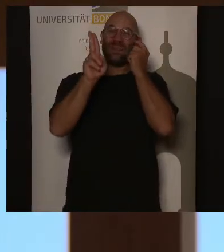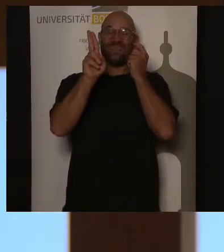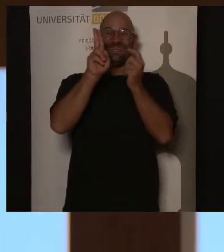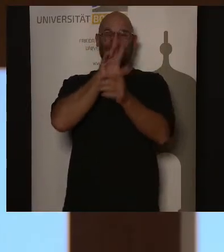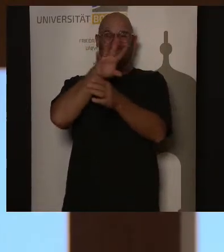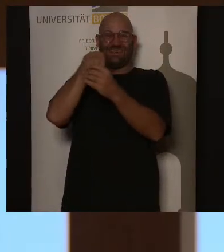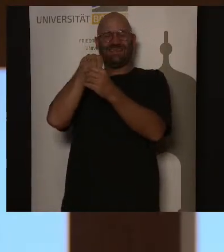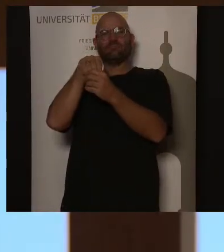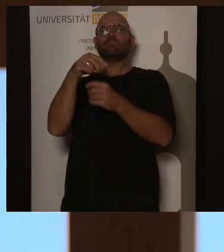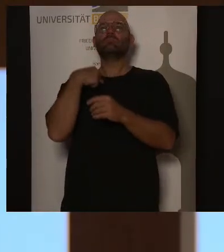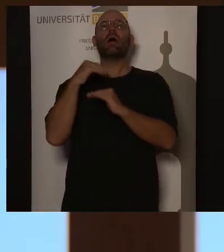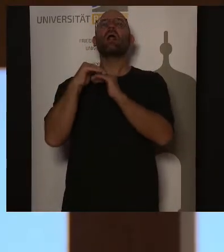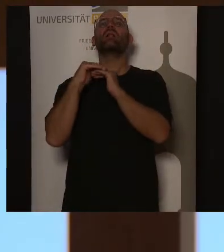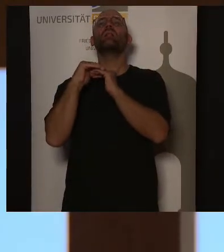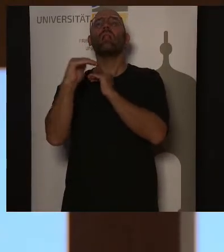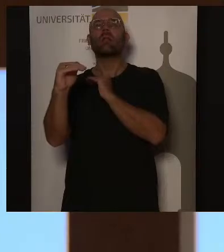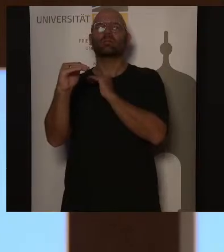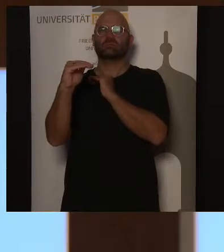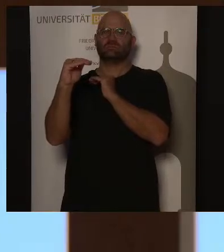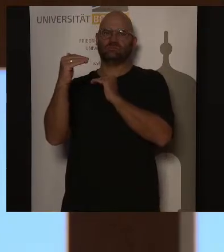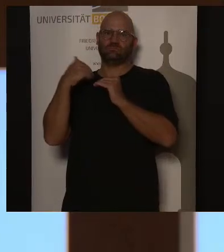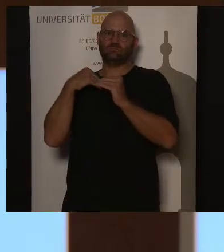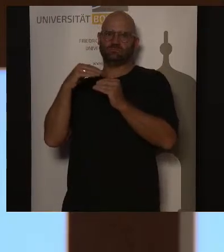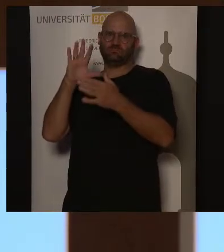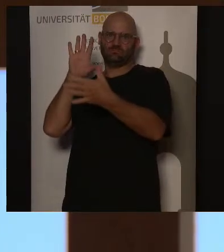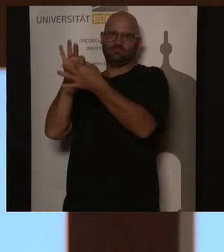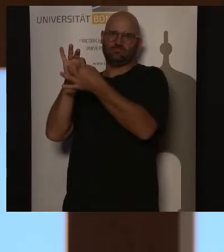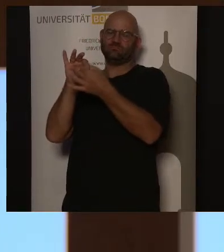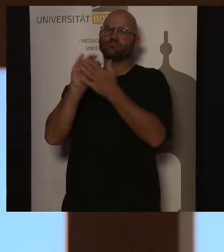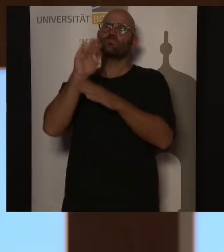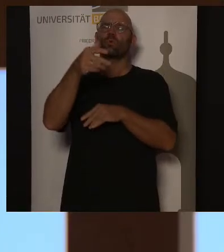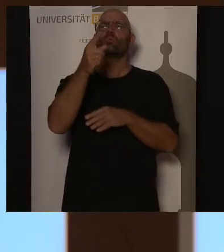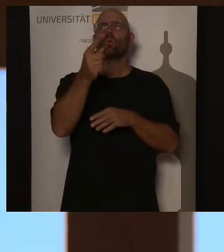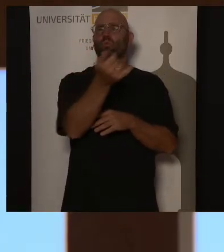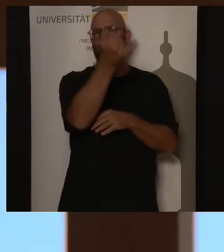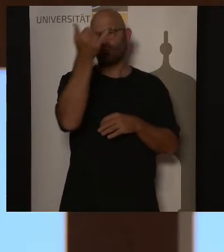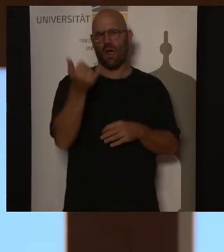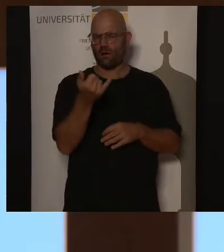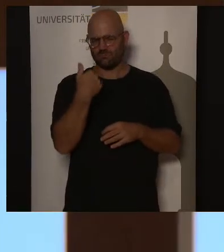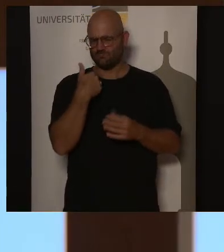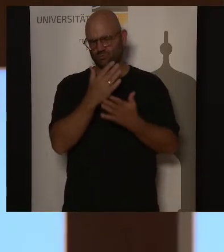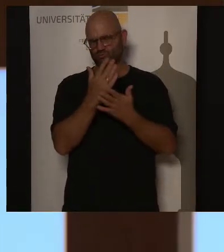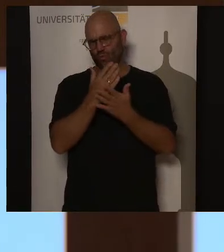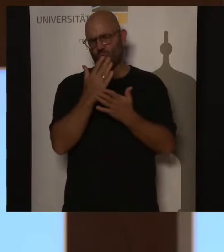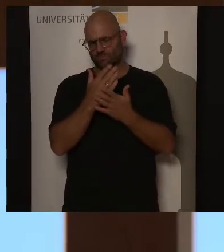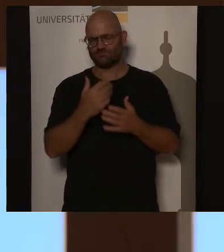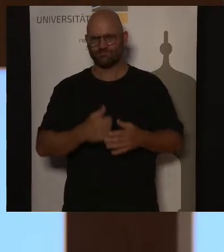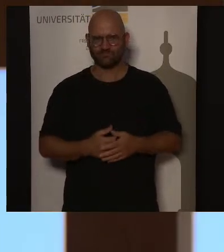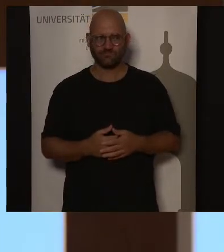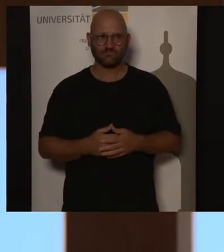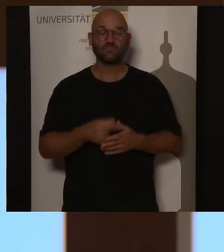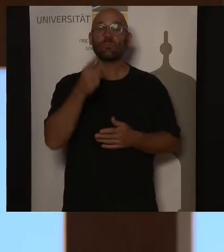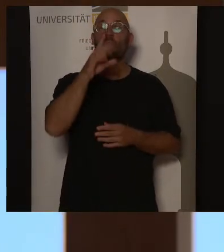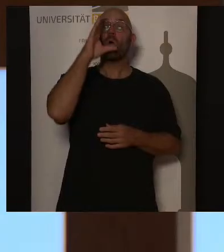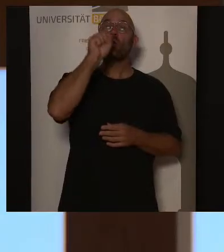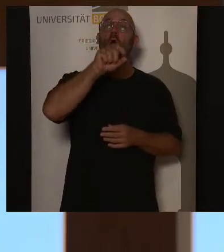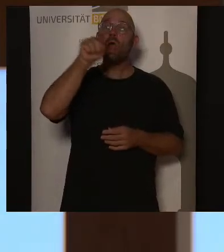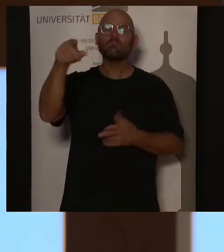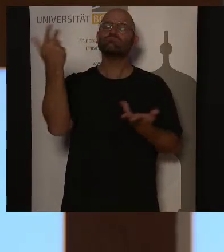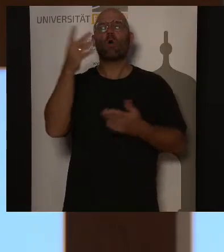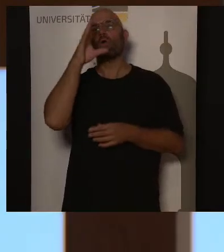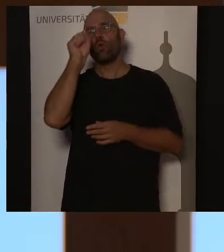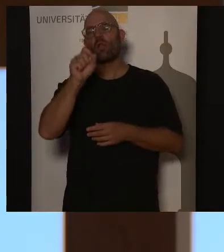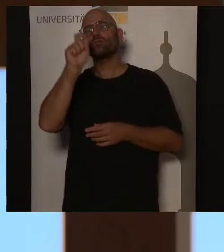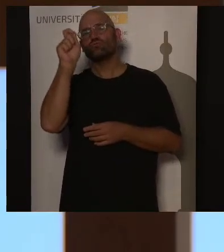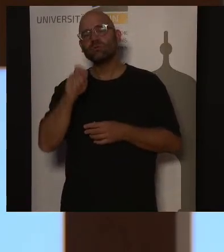is not an institution or facility of the university. We're an independent institution. We've been here for over 100